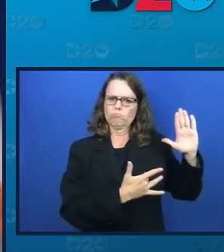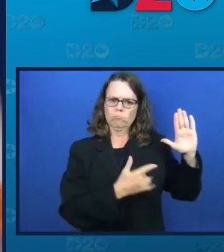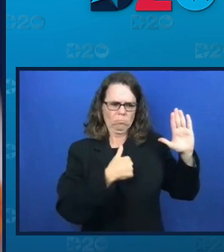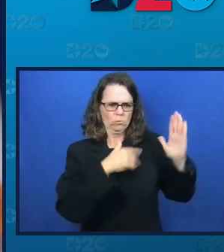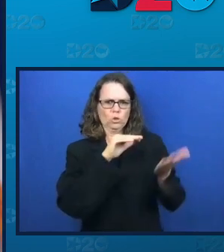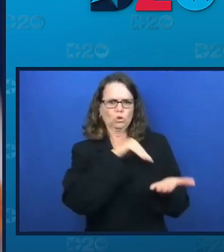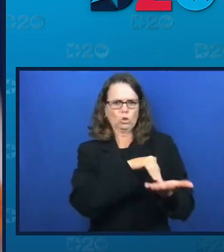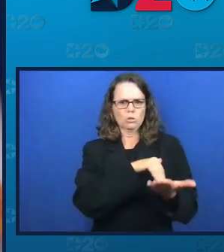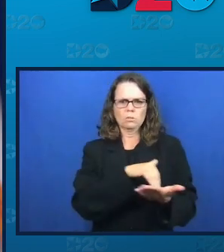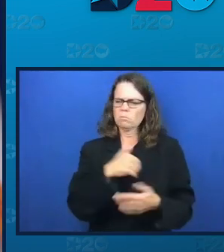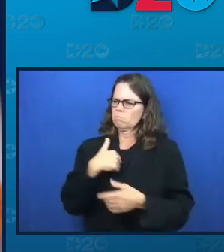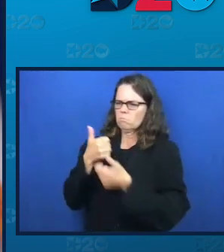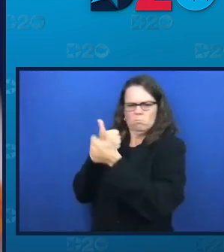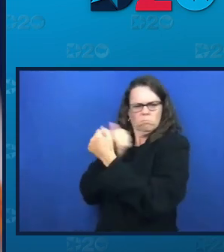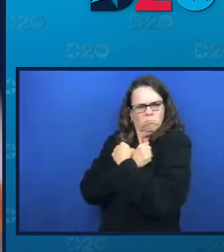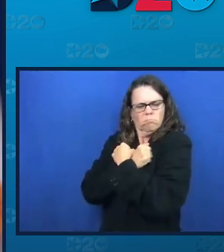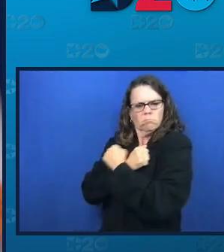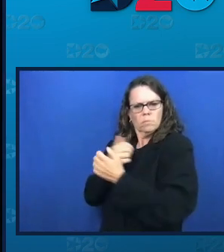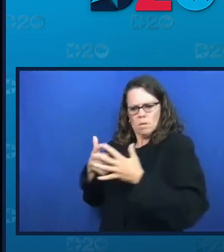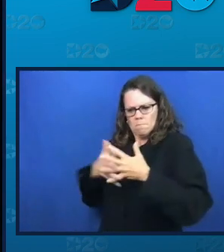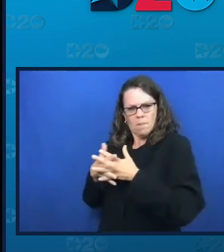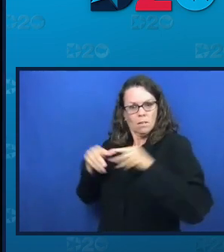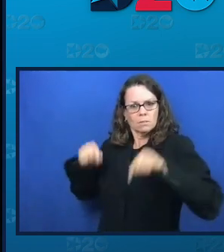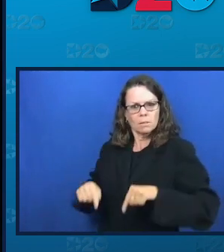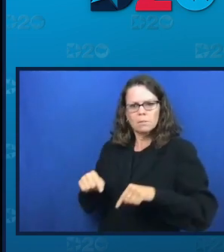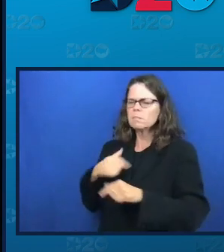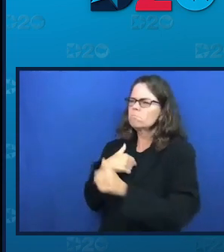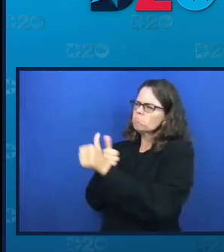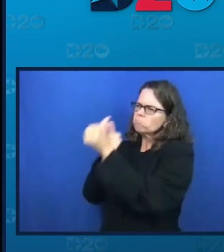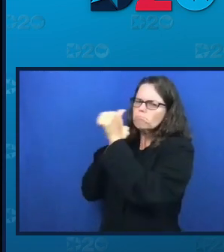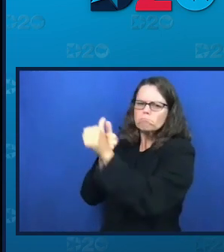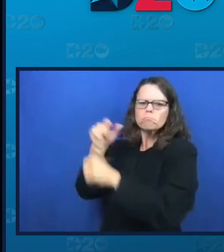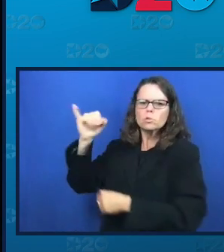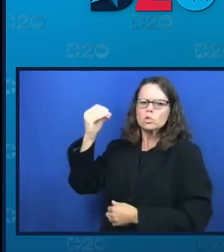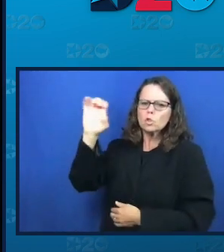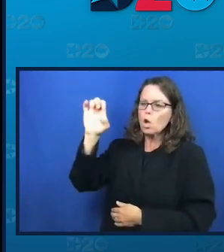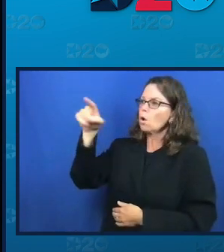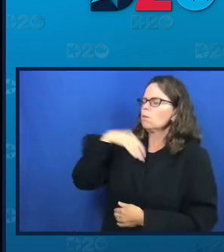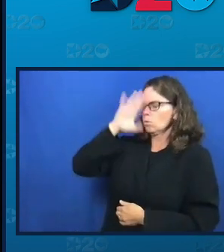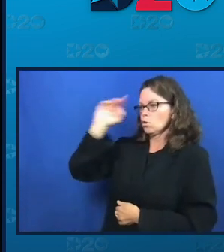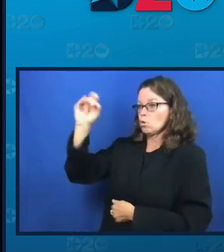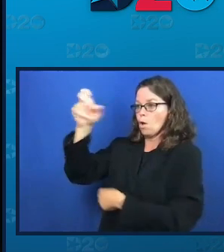my family and the leader I know will heal this nation.